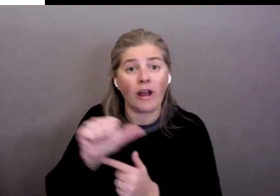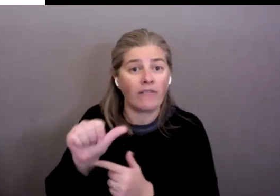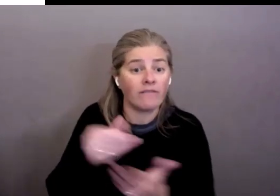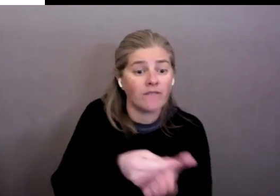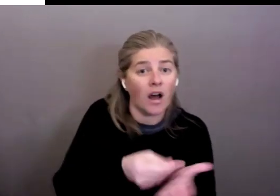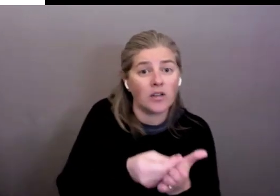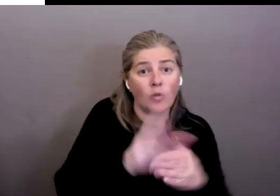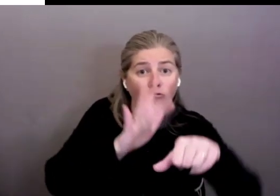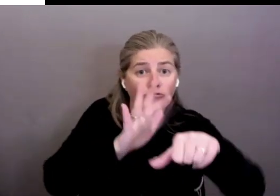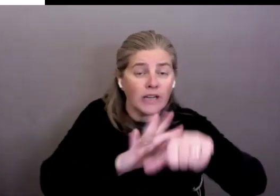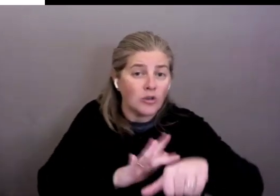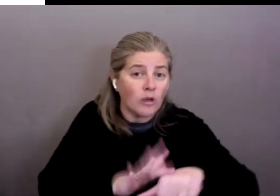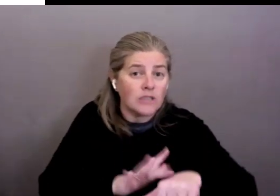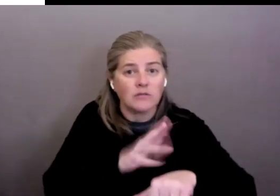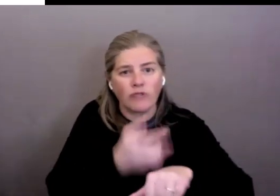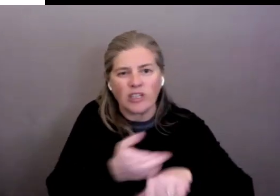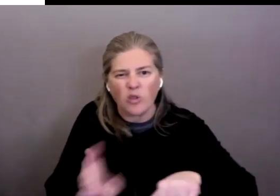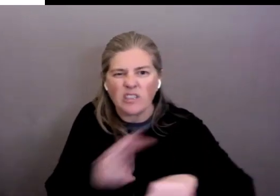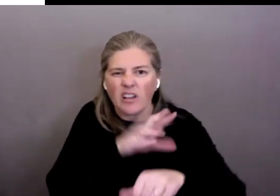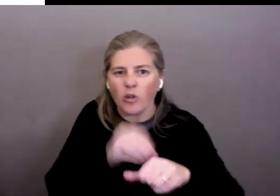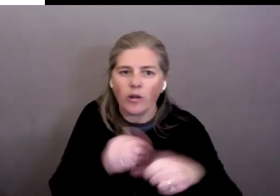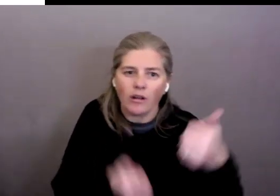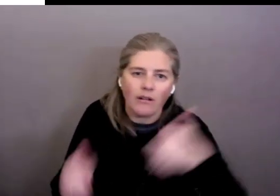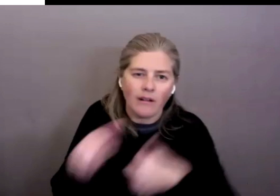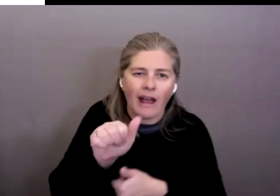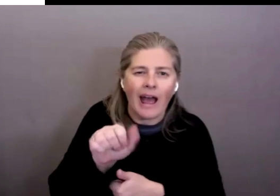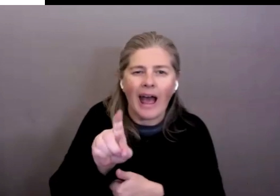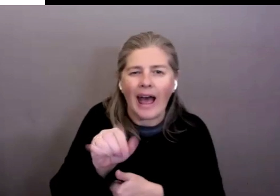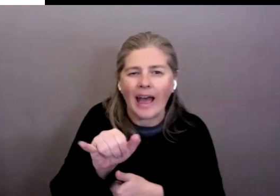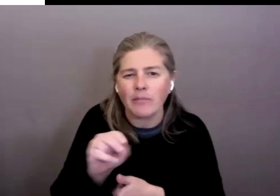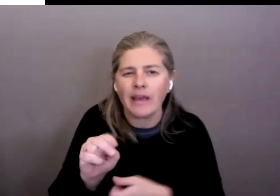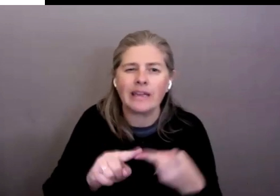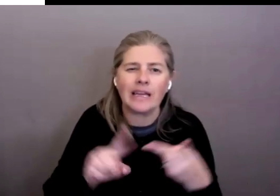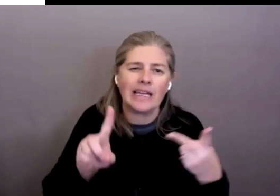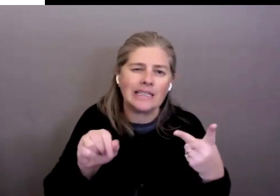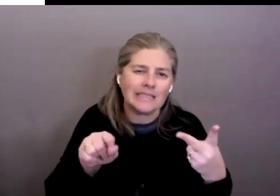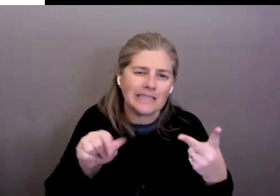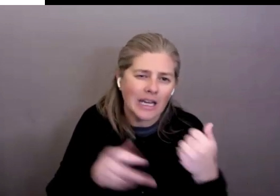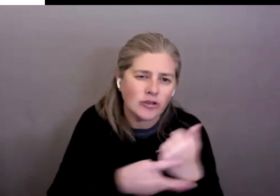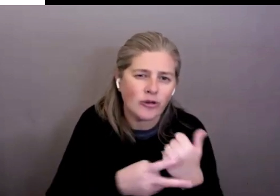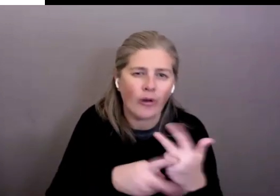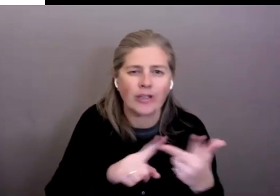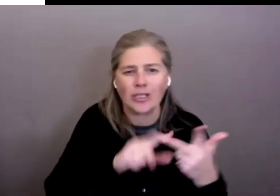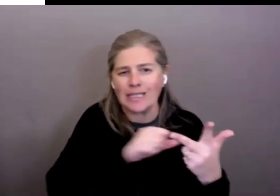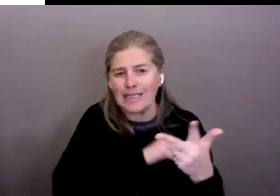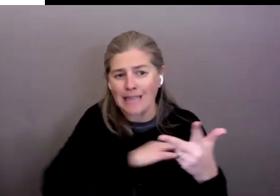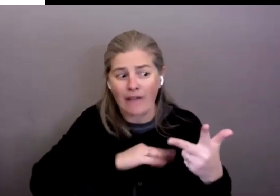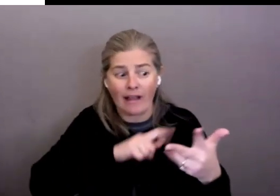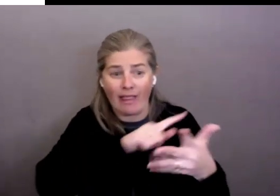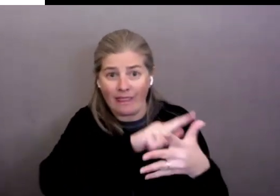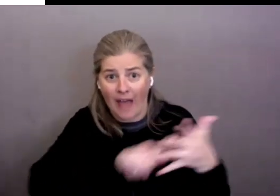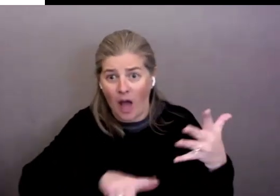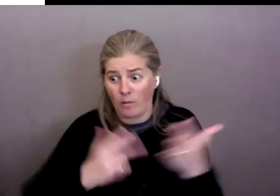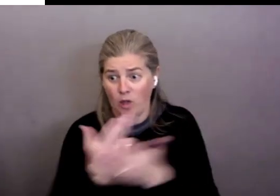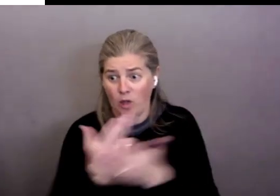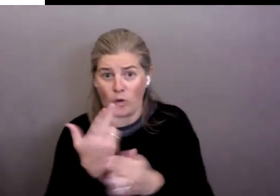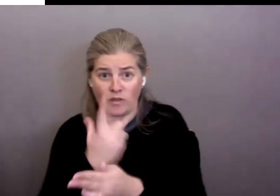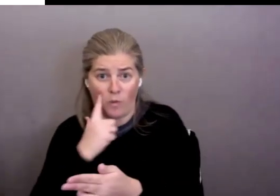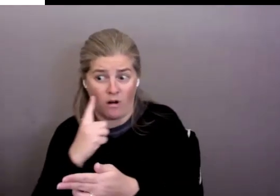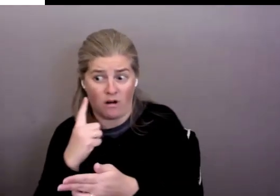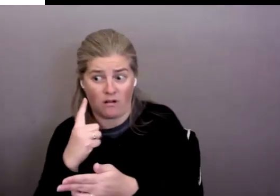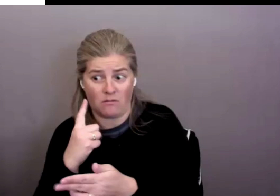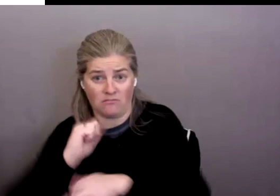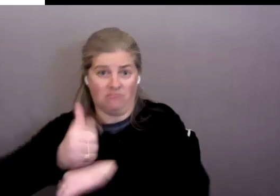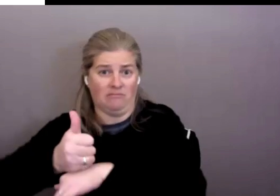resources, including administrative overhead, data systems, staffing, etc., will be used in implementing the agreement, and if yes, estimate Older Americans